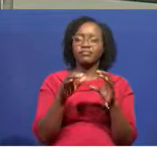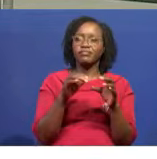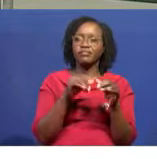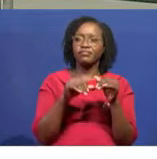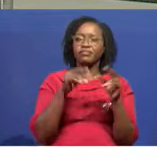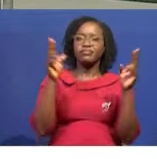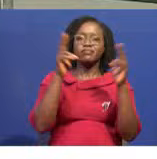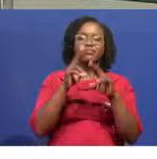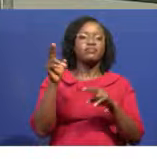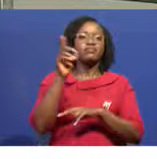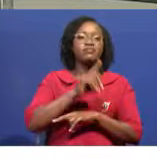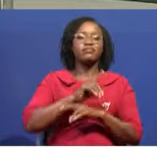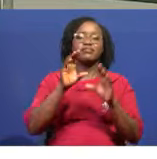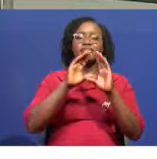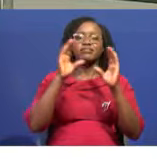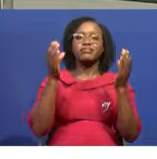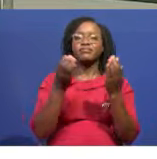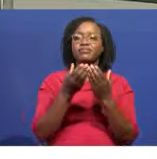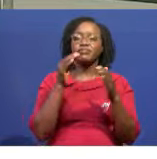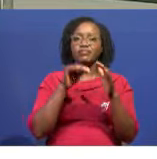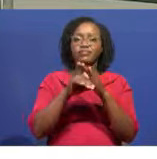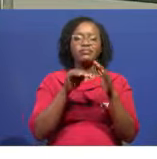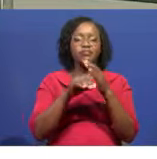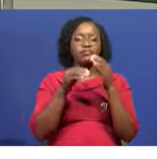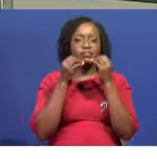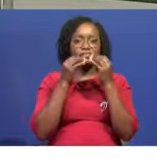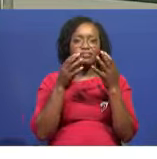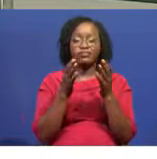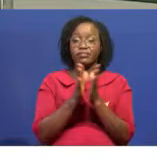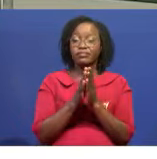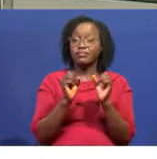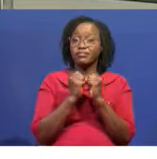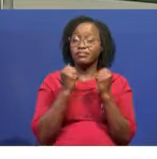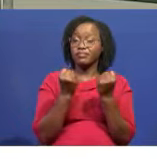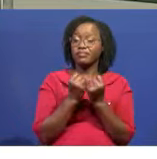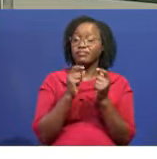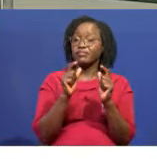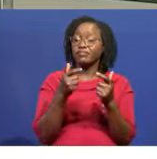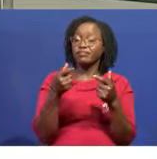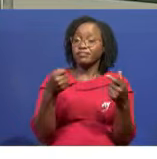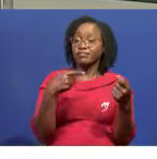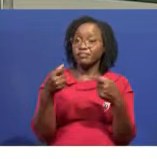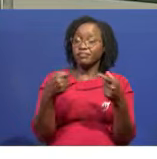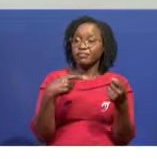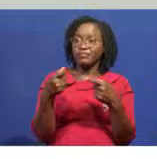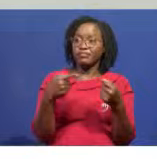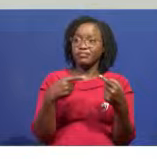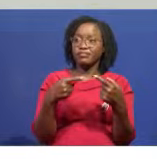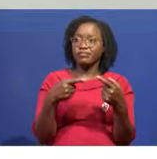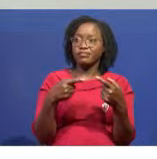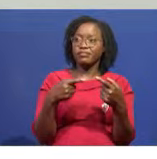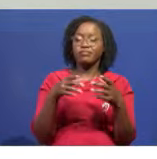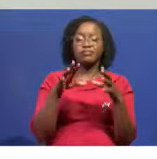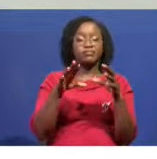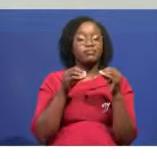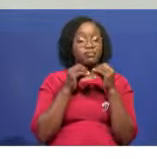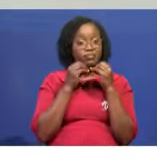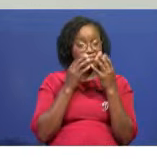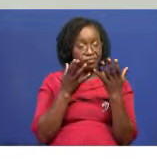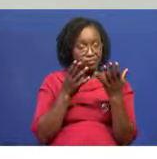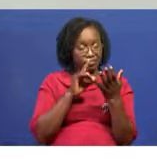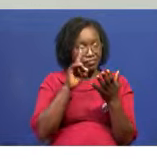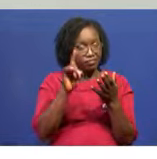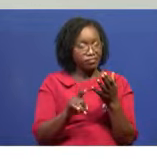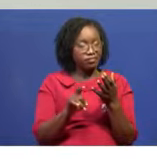with the International Day of Universal Access to Information. Talk to us on our social media platforms in terms of, have you received those informations